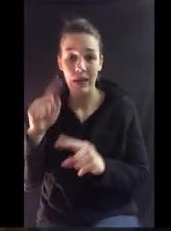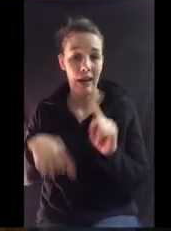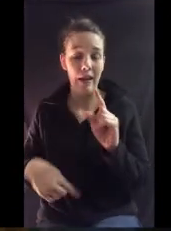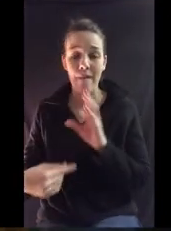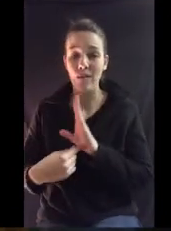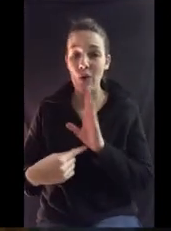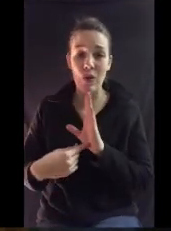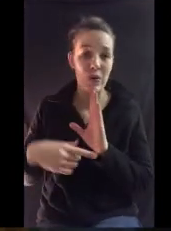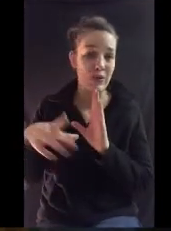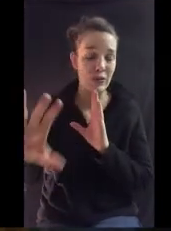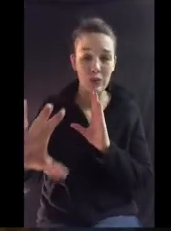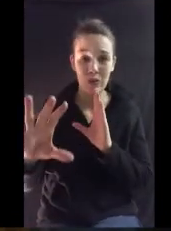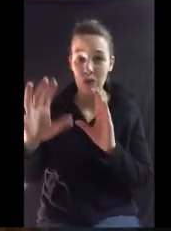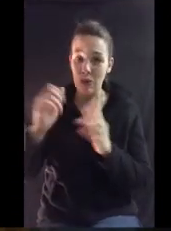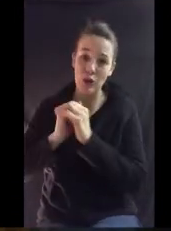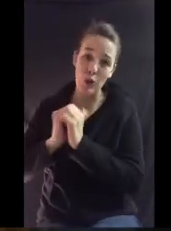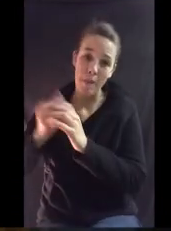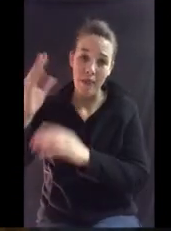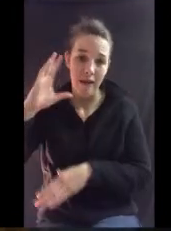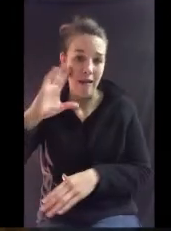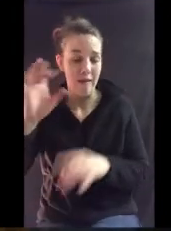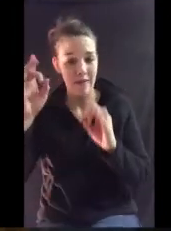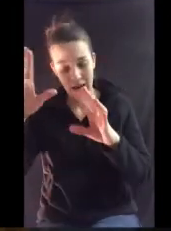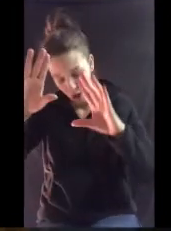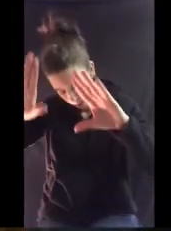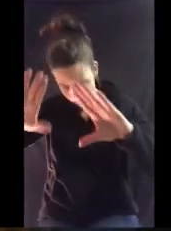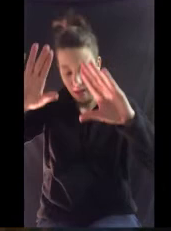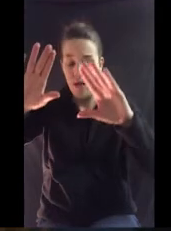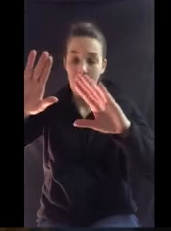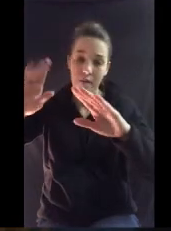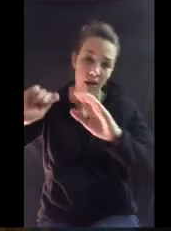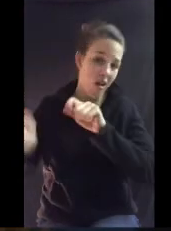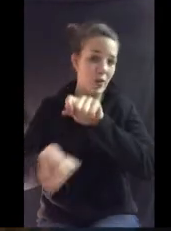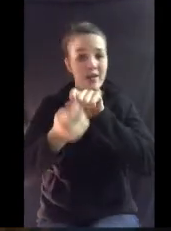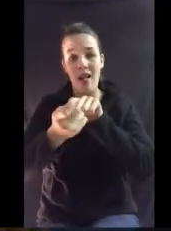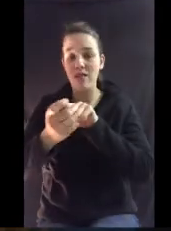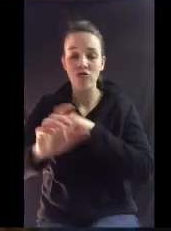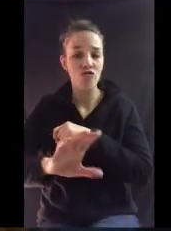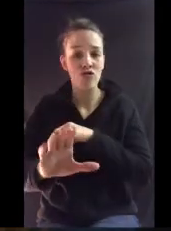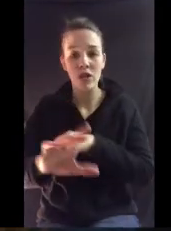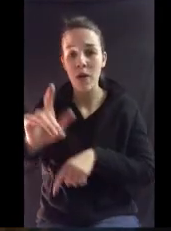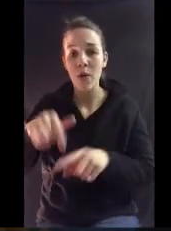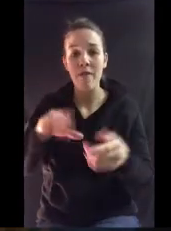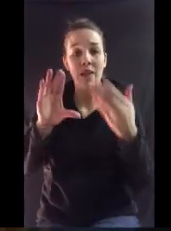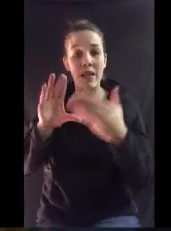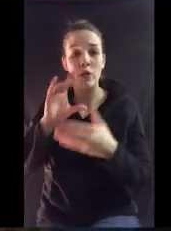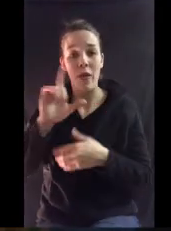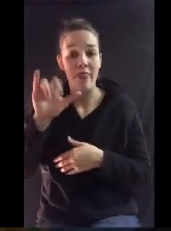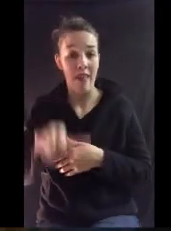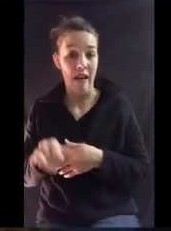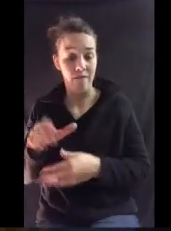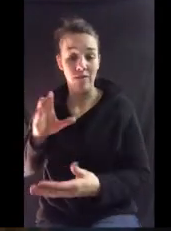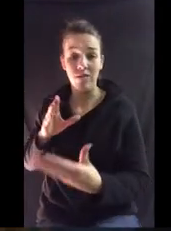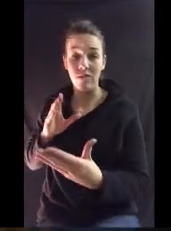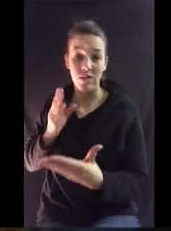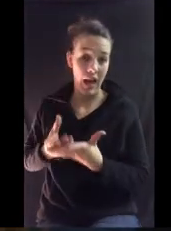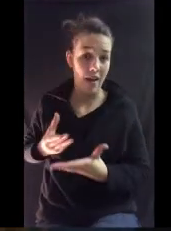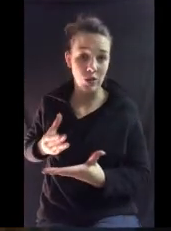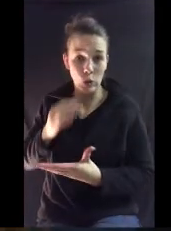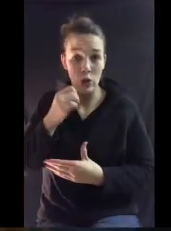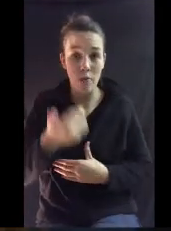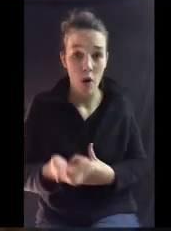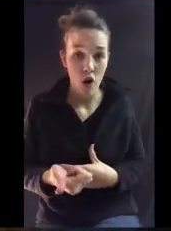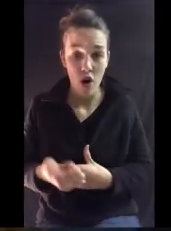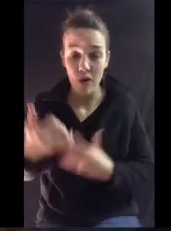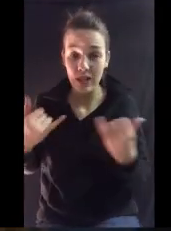You see, we can no longer afford to worship the God of hate or bow before the altar of retaliation. We are now faced with the fact,